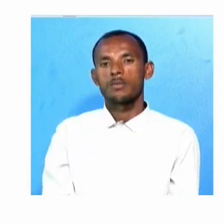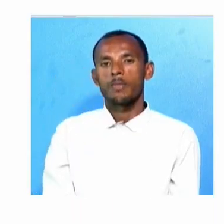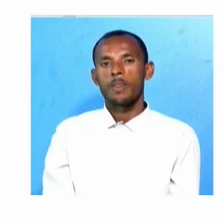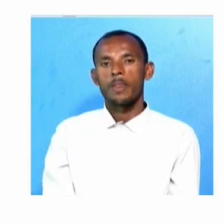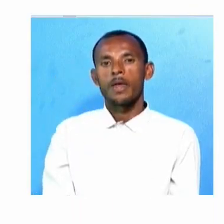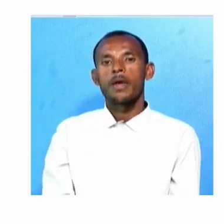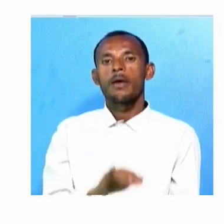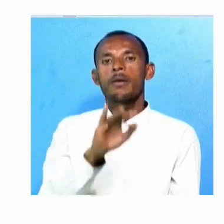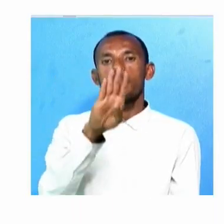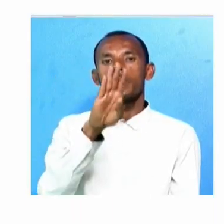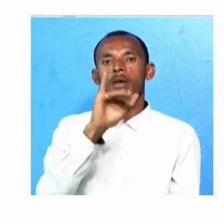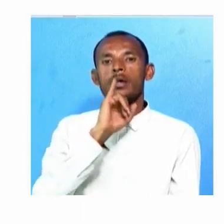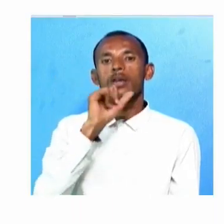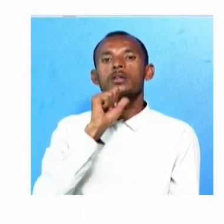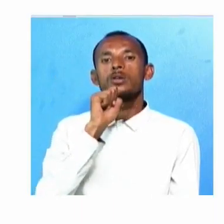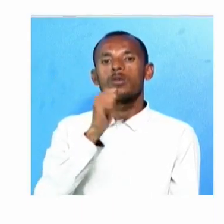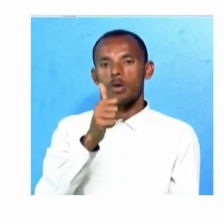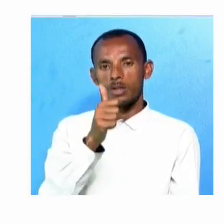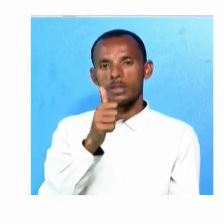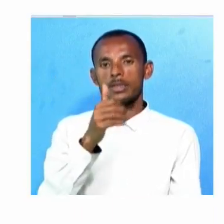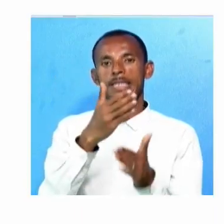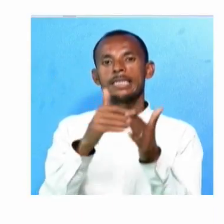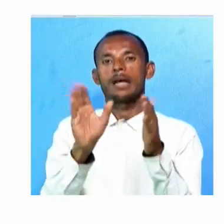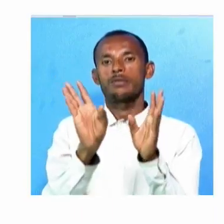This statement it is false.